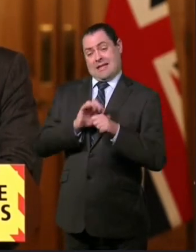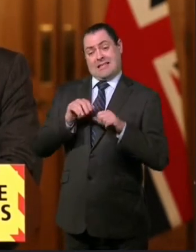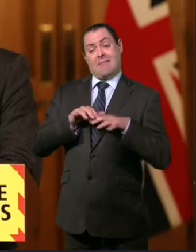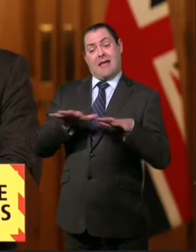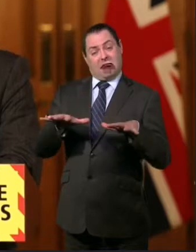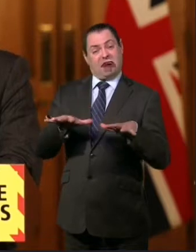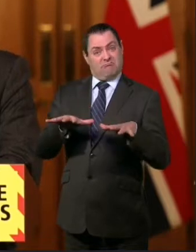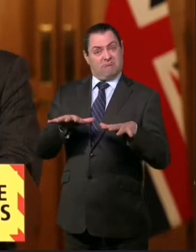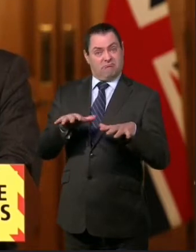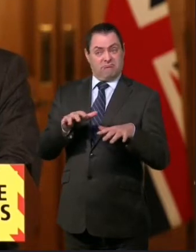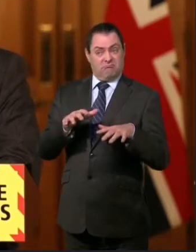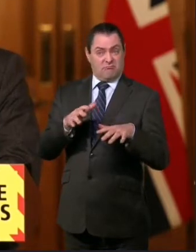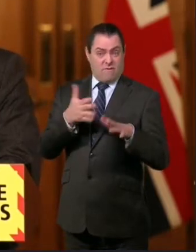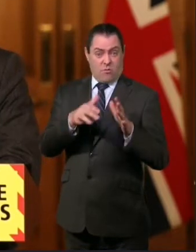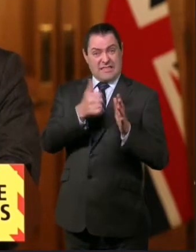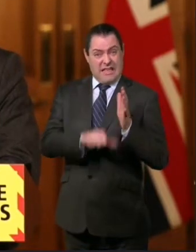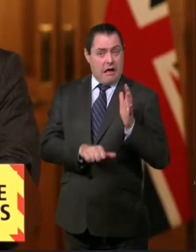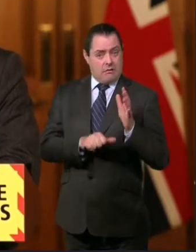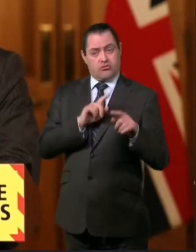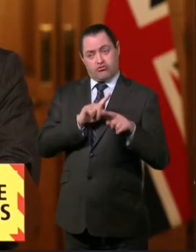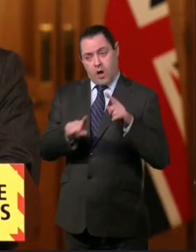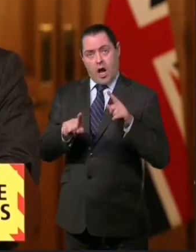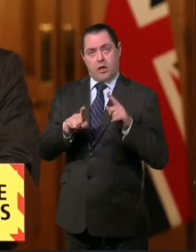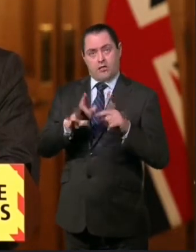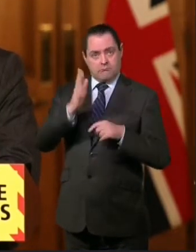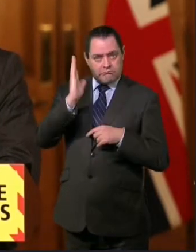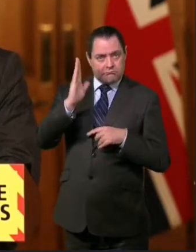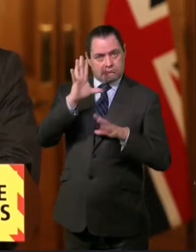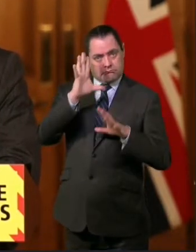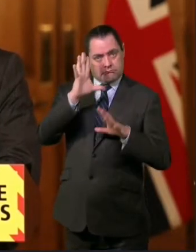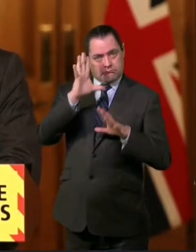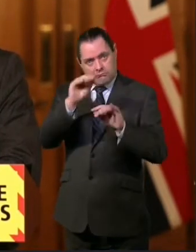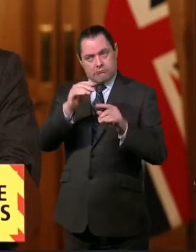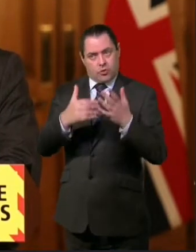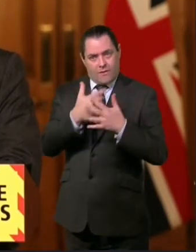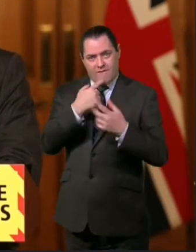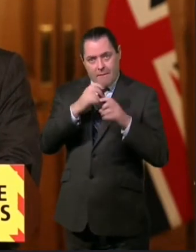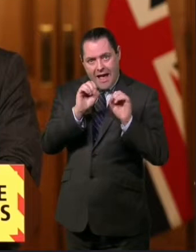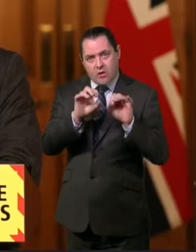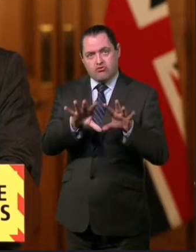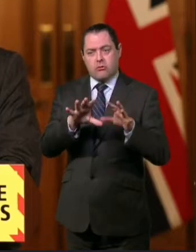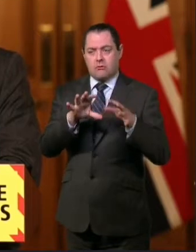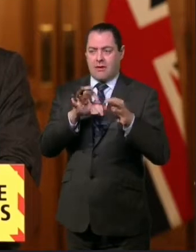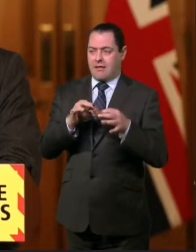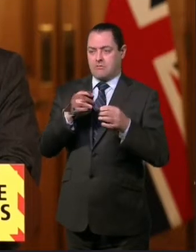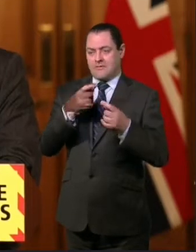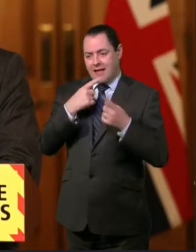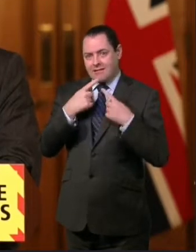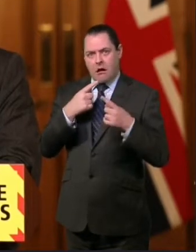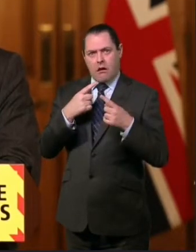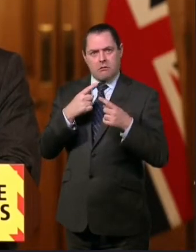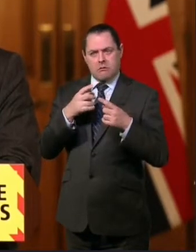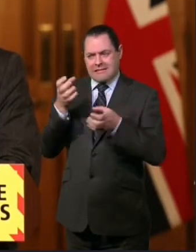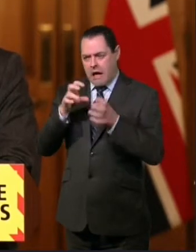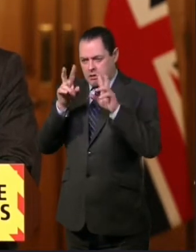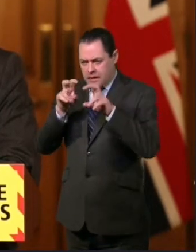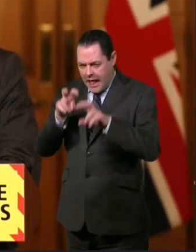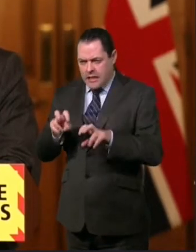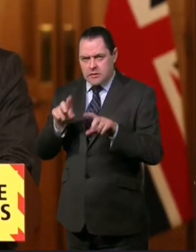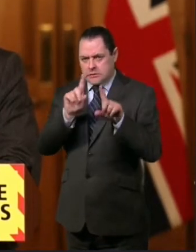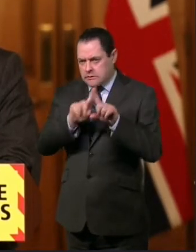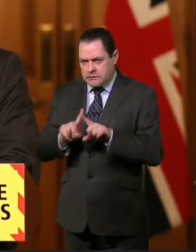about changes in the scientific data or the analysis. And so I must tell you this afternoon that we've been informed